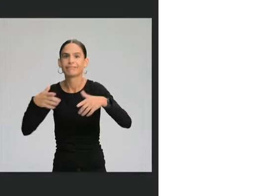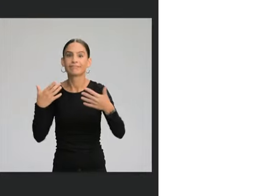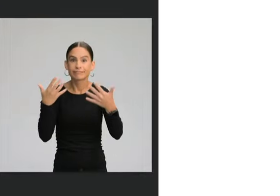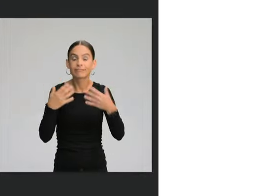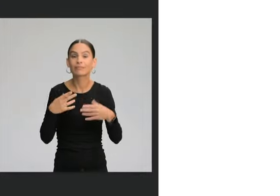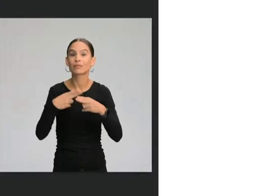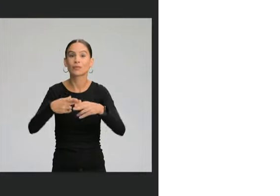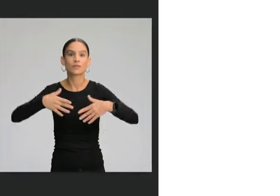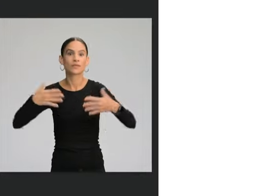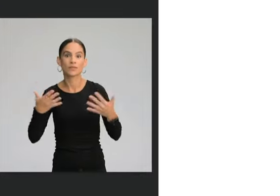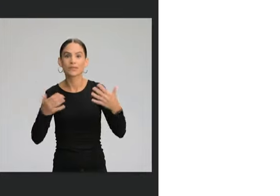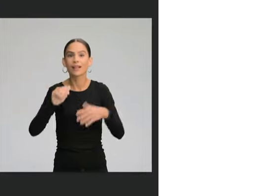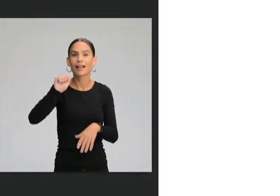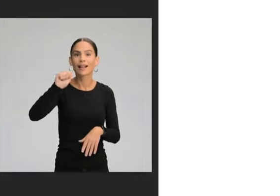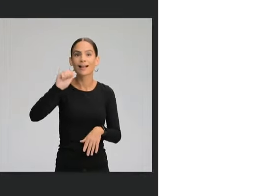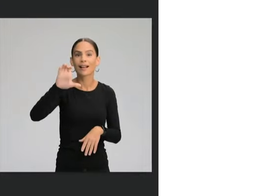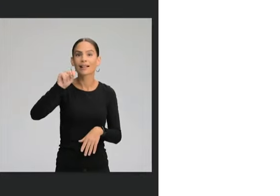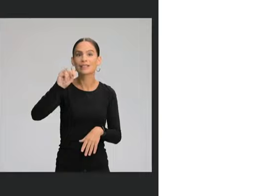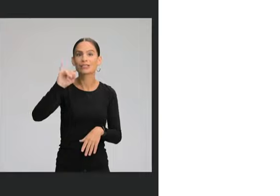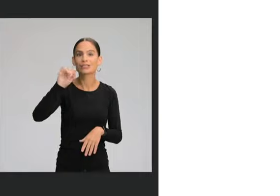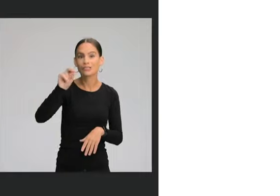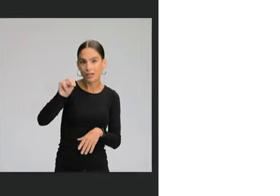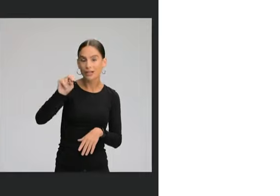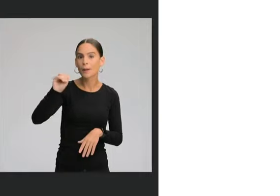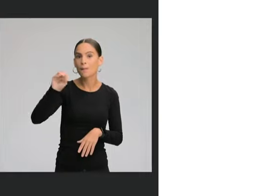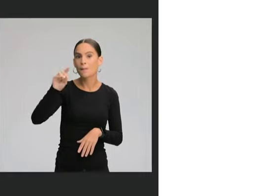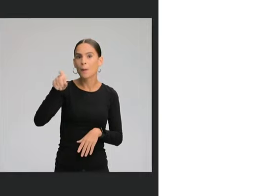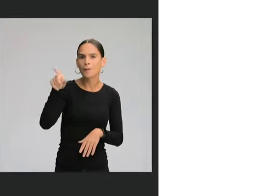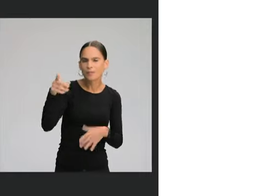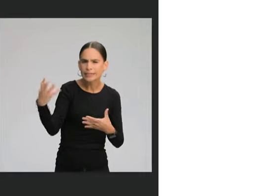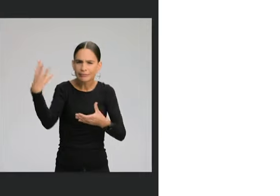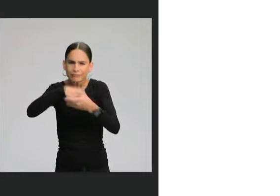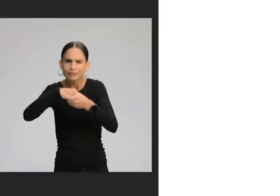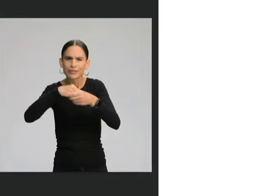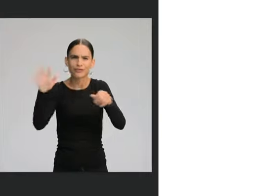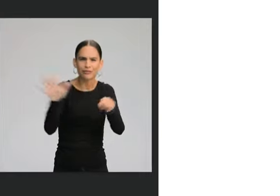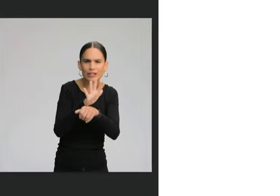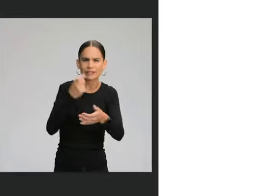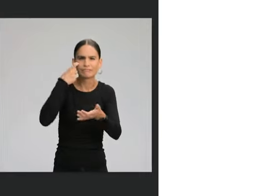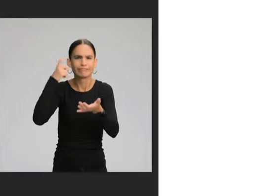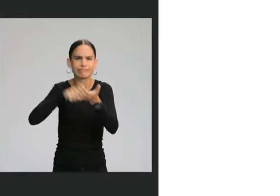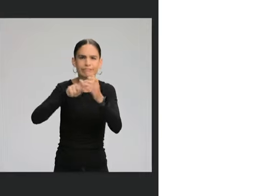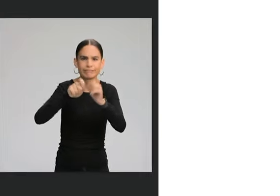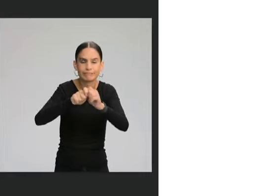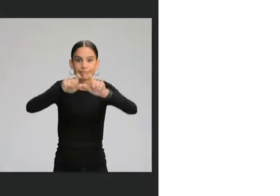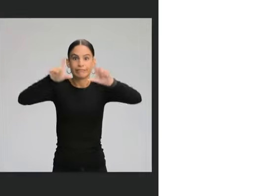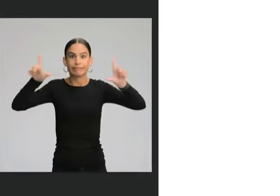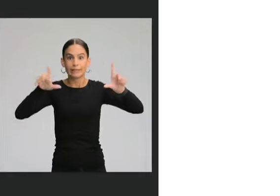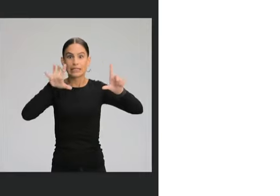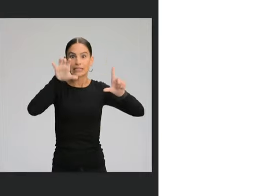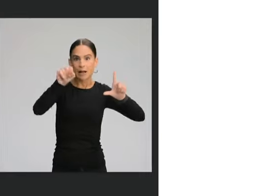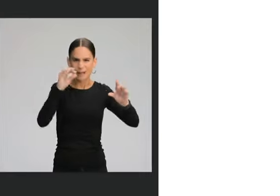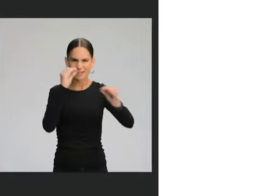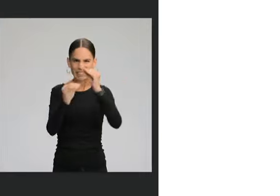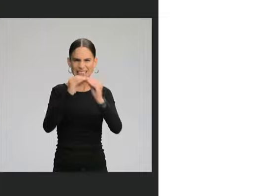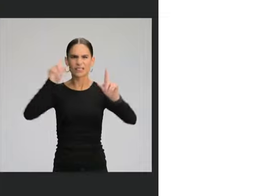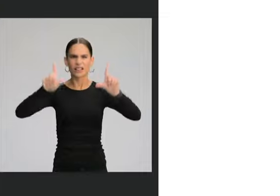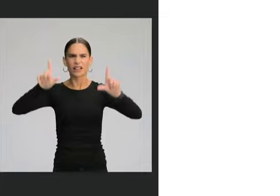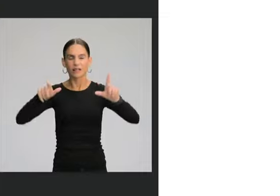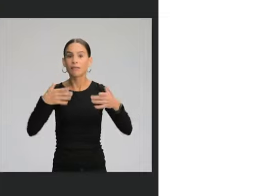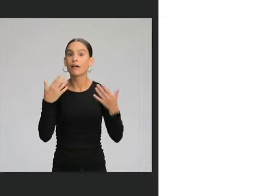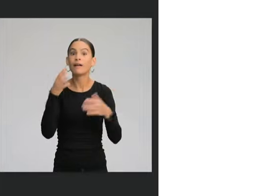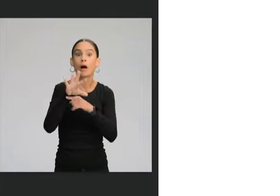action mode. It uses the full sensor with more overscan and advanced roll correction to make video look incredibly stable